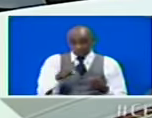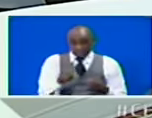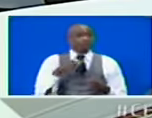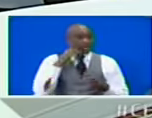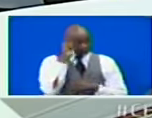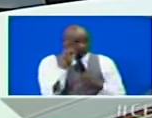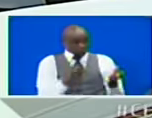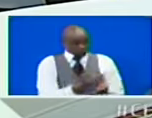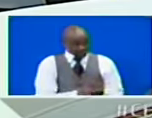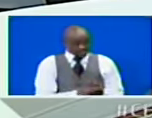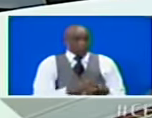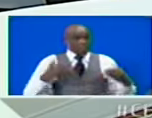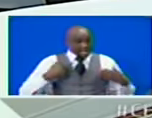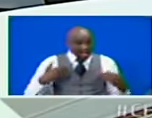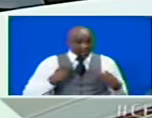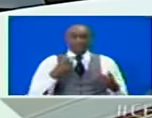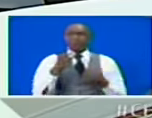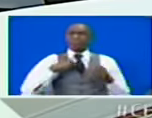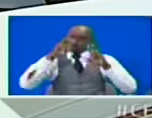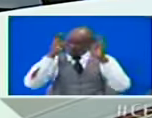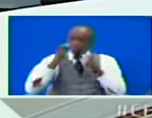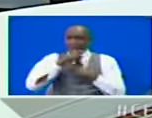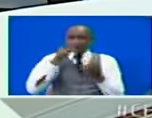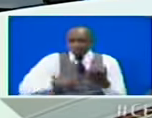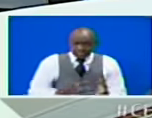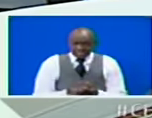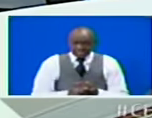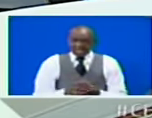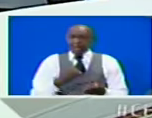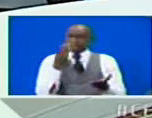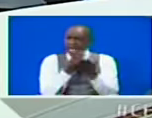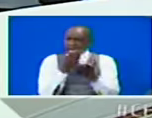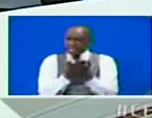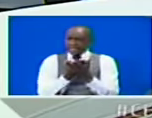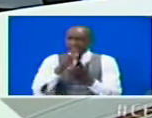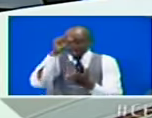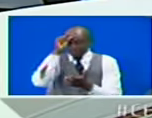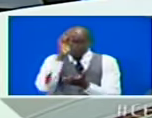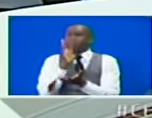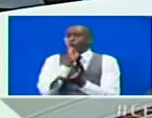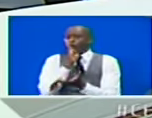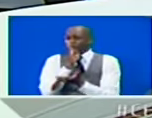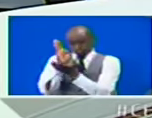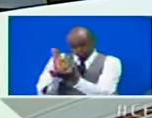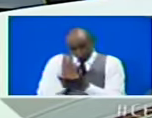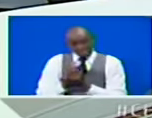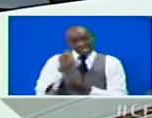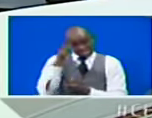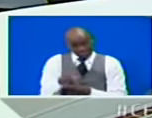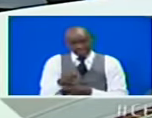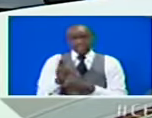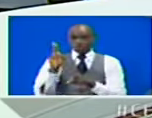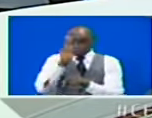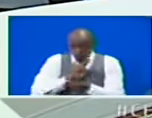us to take a look at this one. Remember, there's been a whole debate in the country about whether the money that has been borrowed in the country was